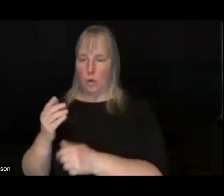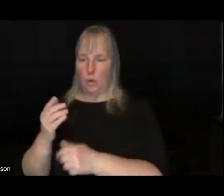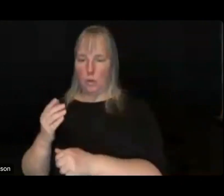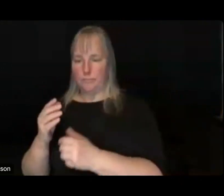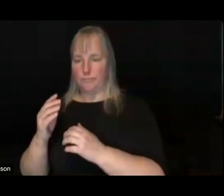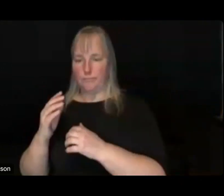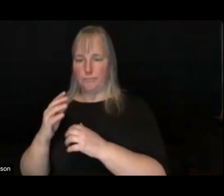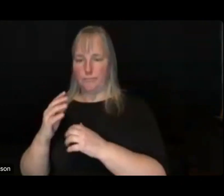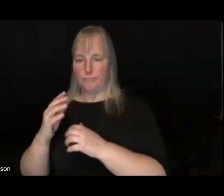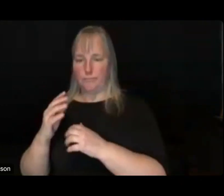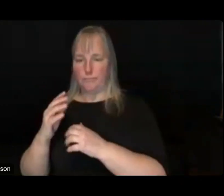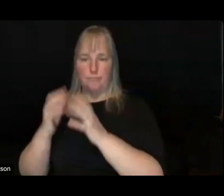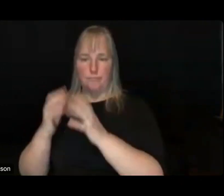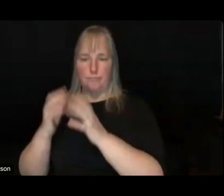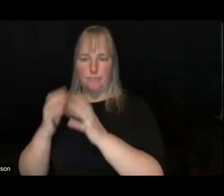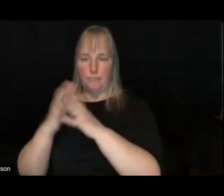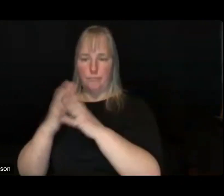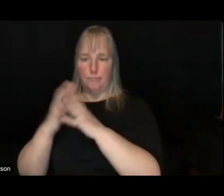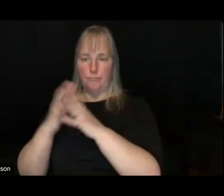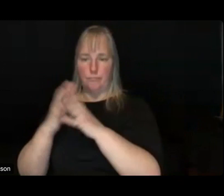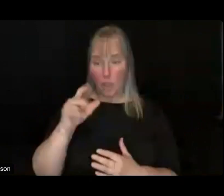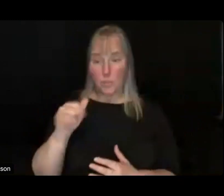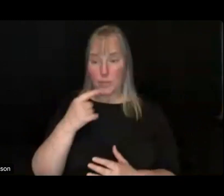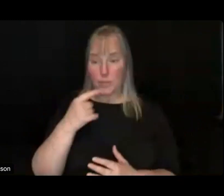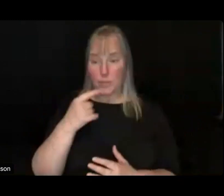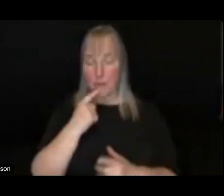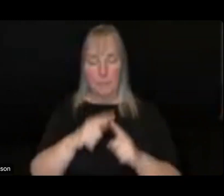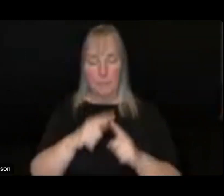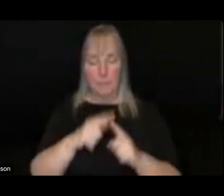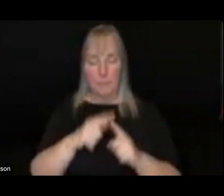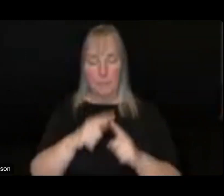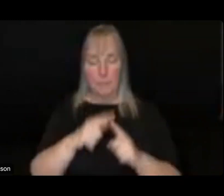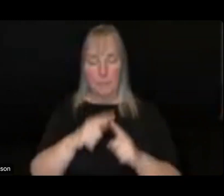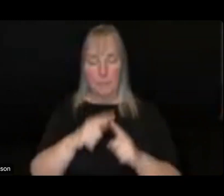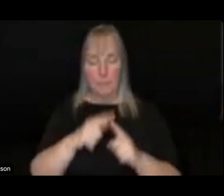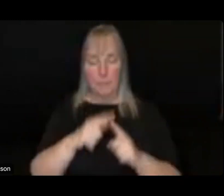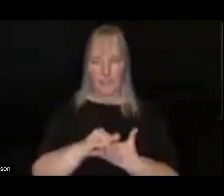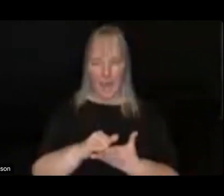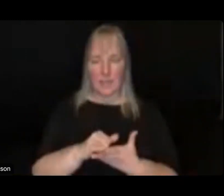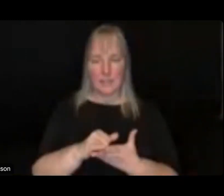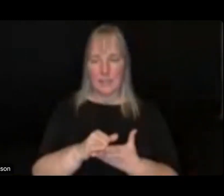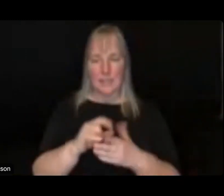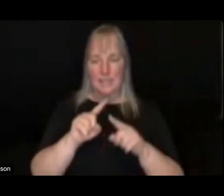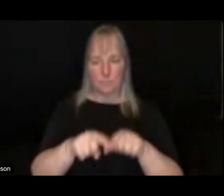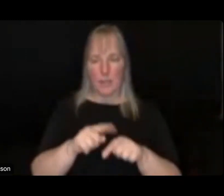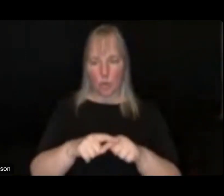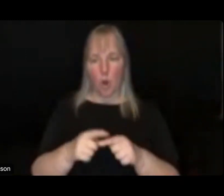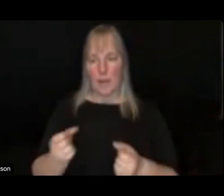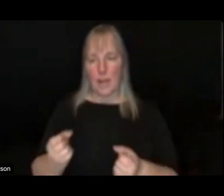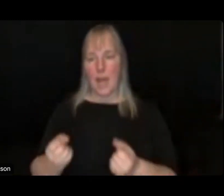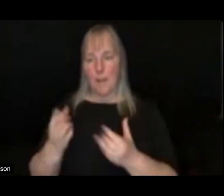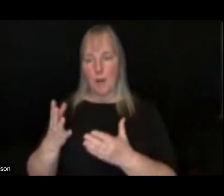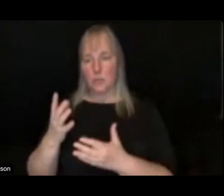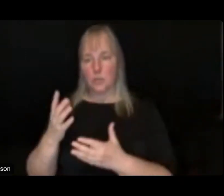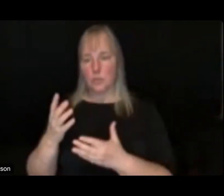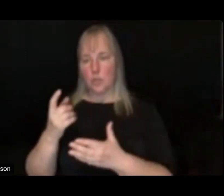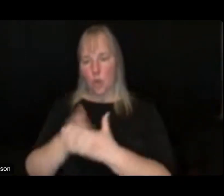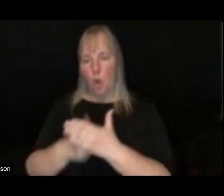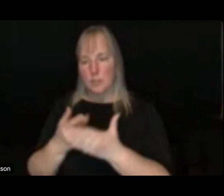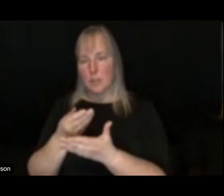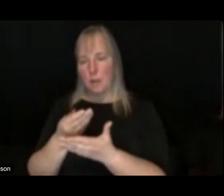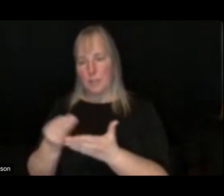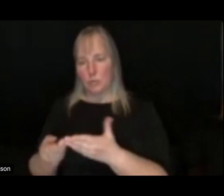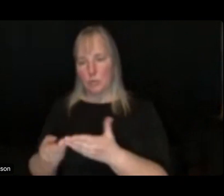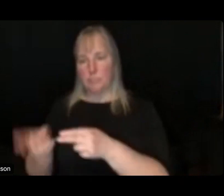was saying, but I'm not sure how much of that's the increase of material and permits versus the resale, because the resale is the resale.